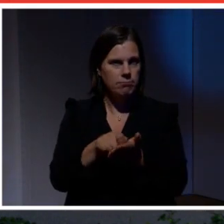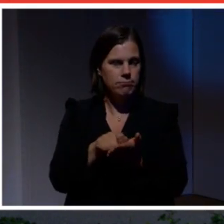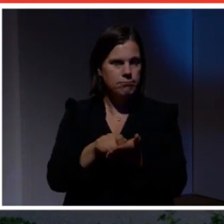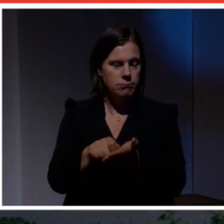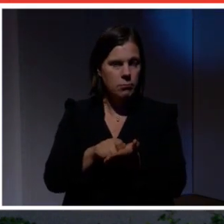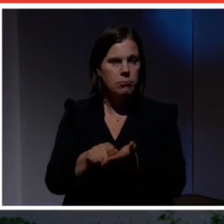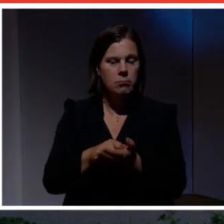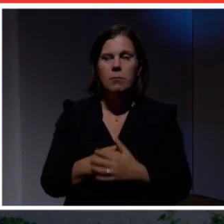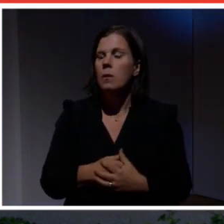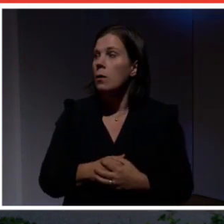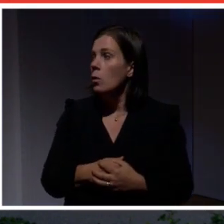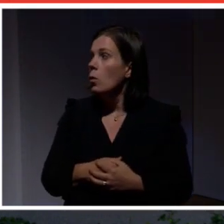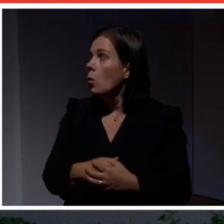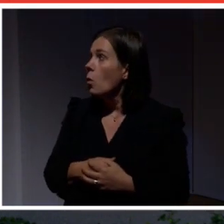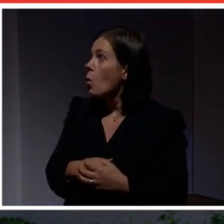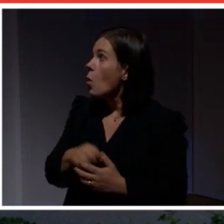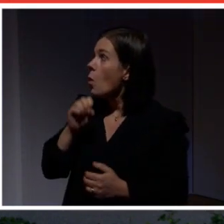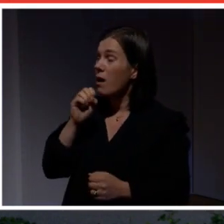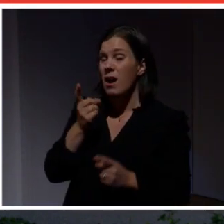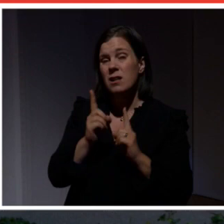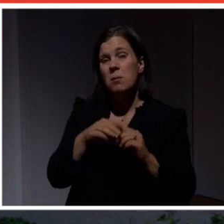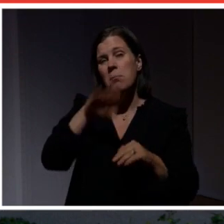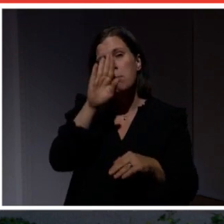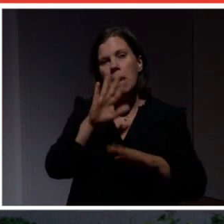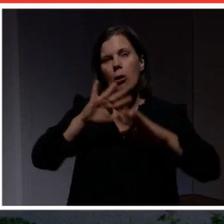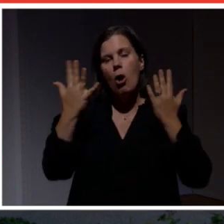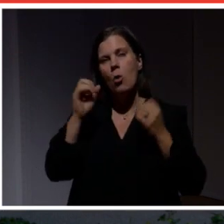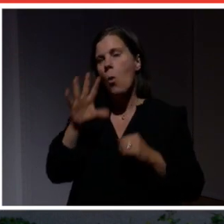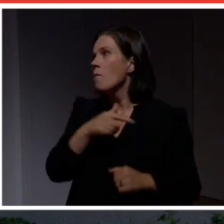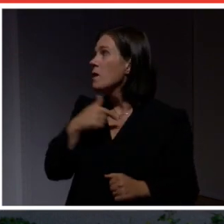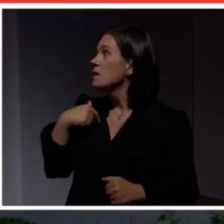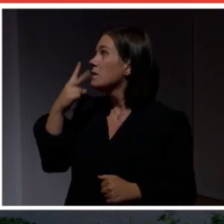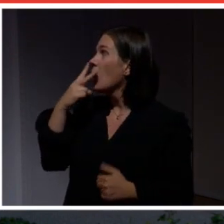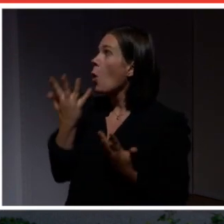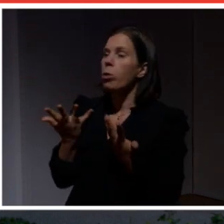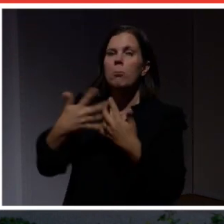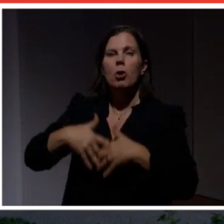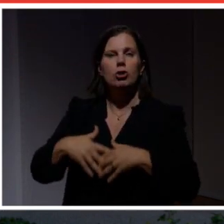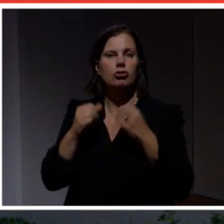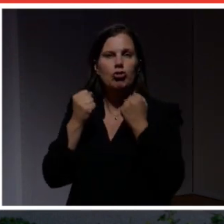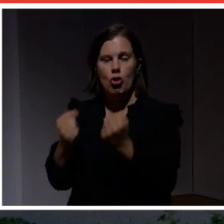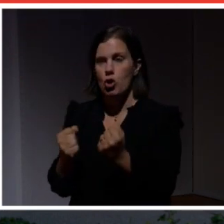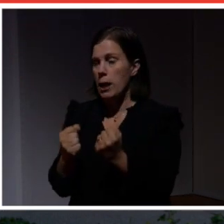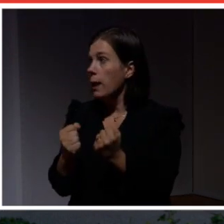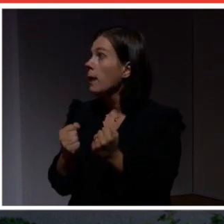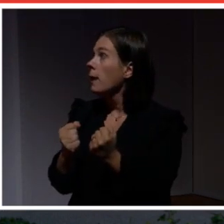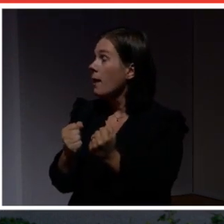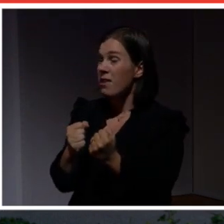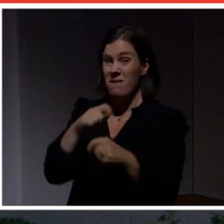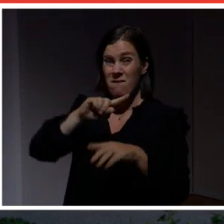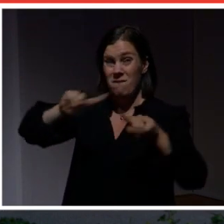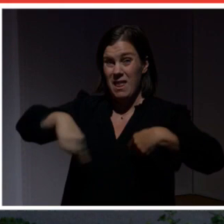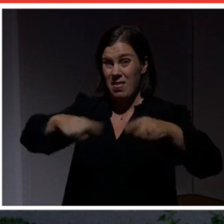even more clear when we see things like autonomous driving. So in this particular